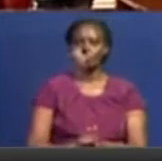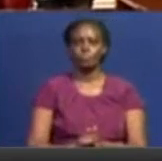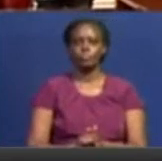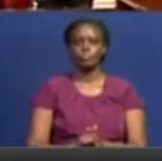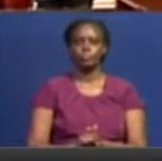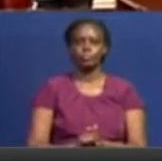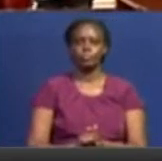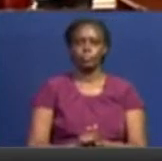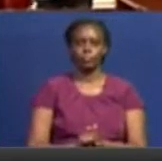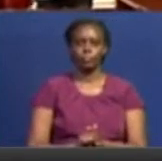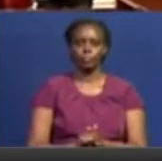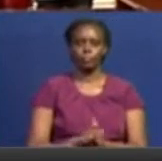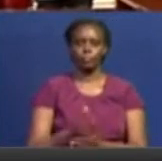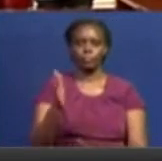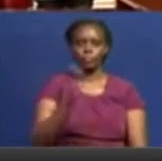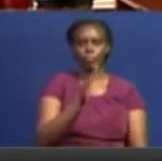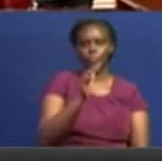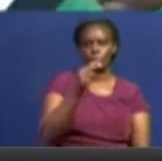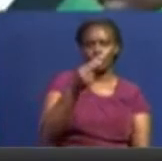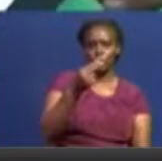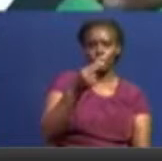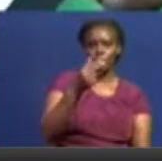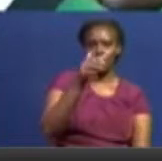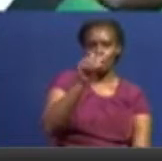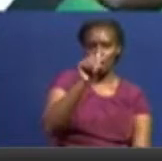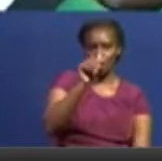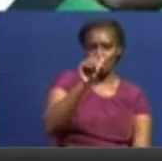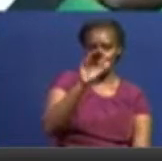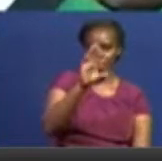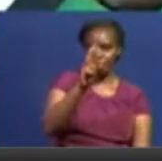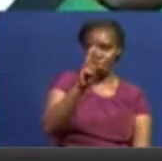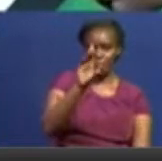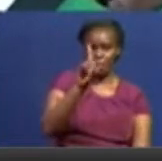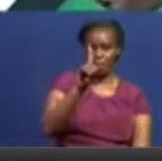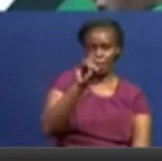Tarbaj Hussein Abdi Bare.